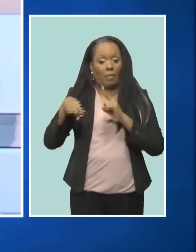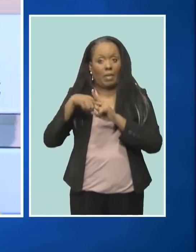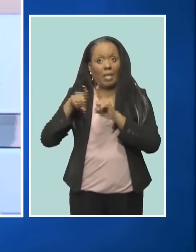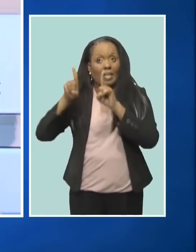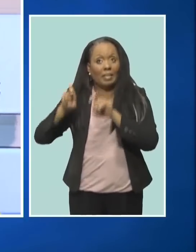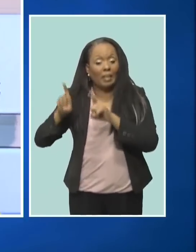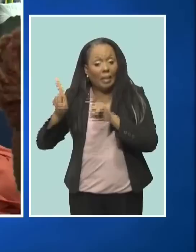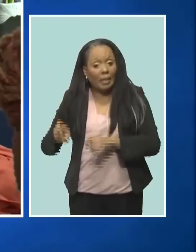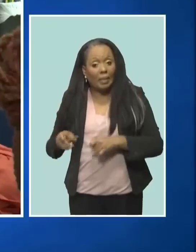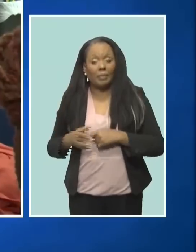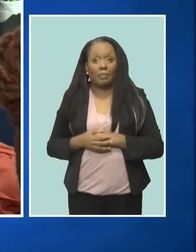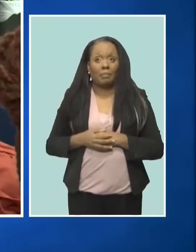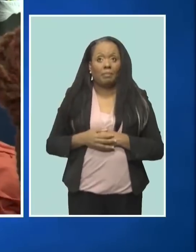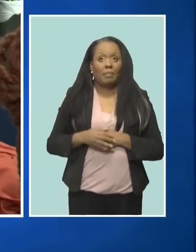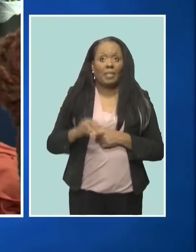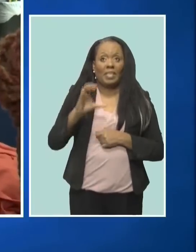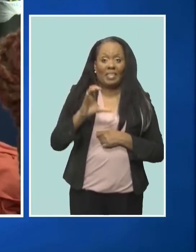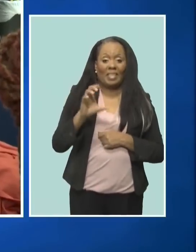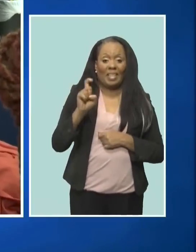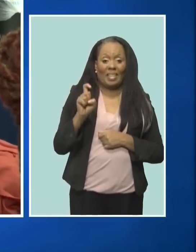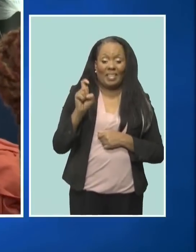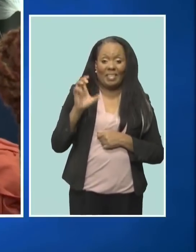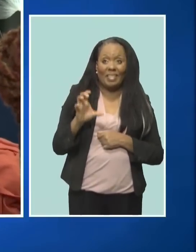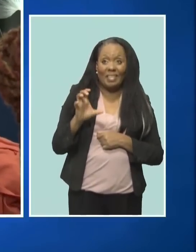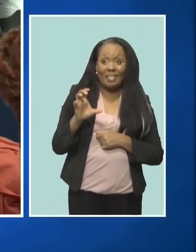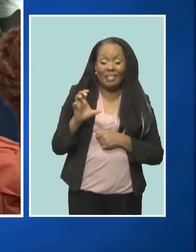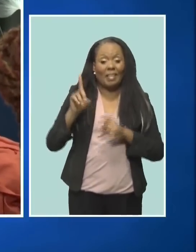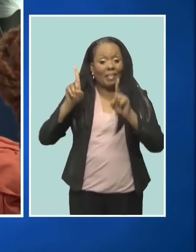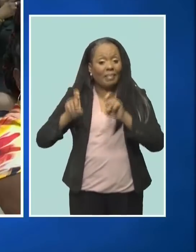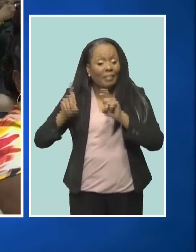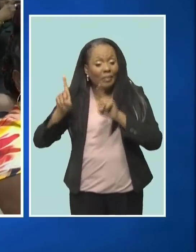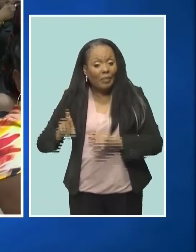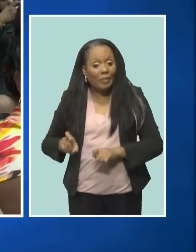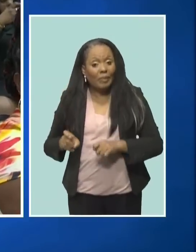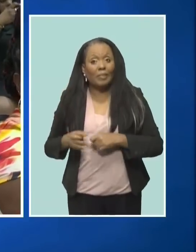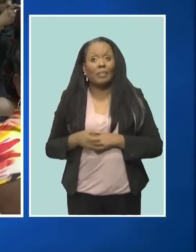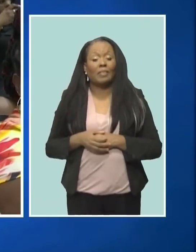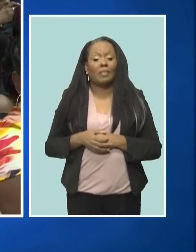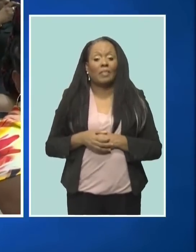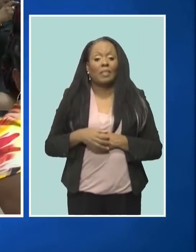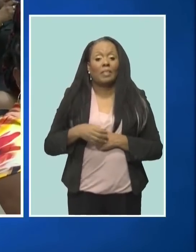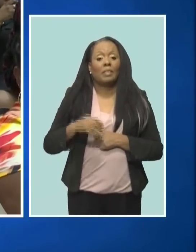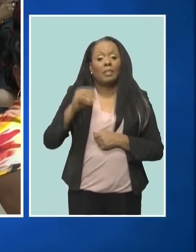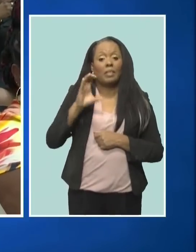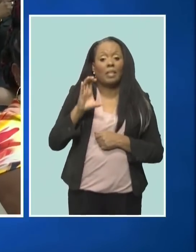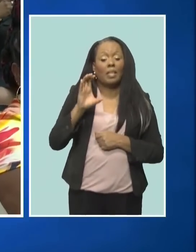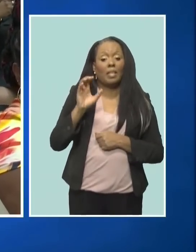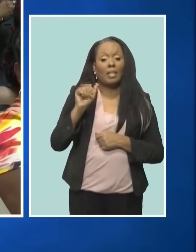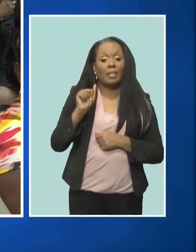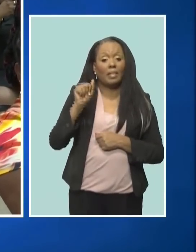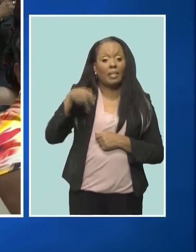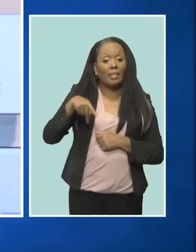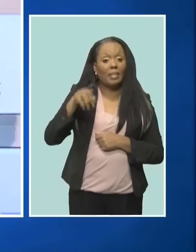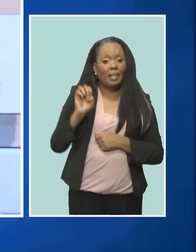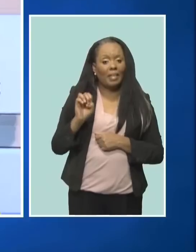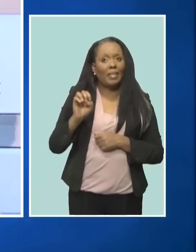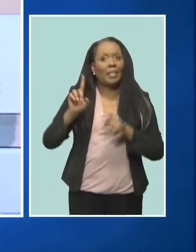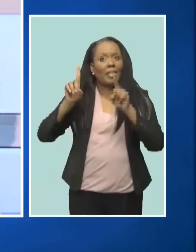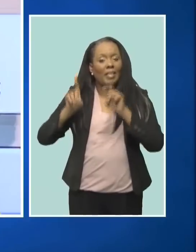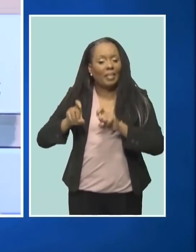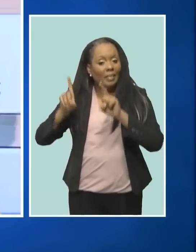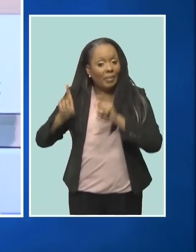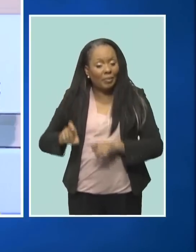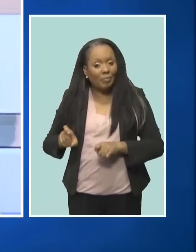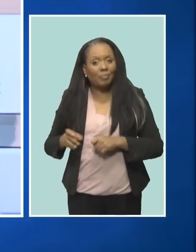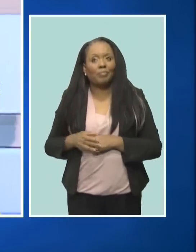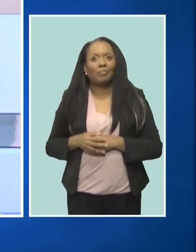the Caribbean Secondary Education Certificate Examinations, the Caribbean Advanced Proficiency